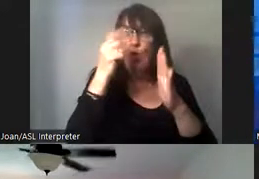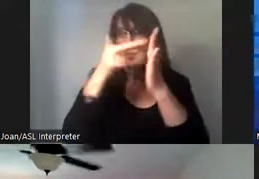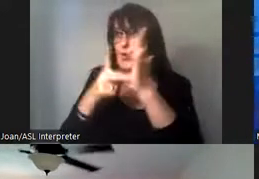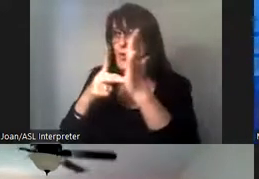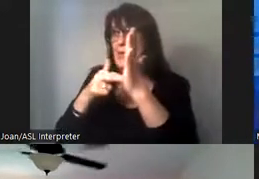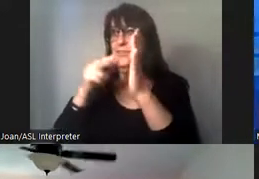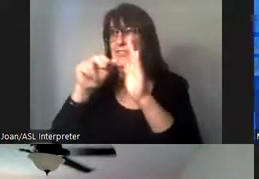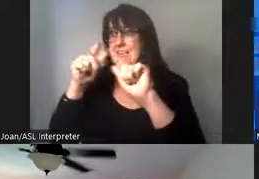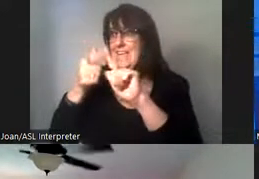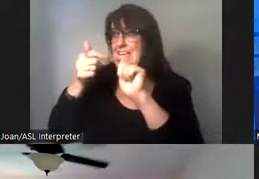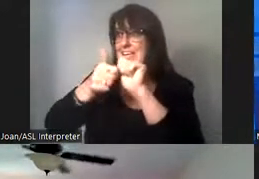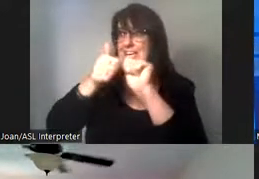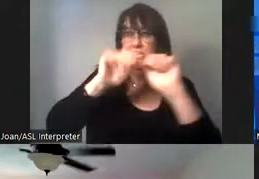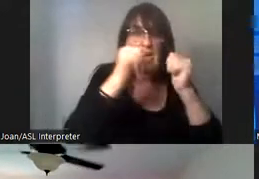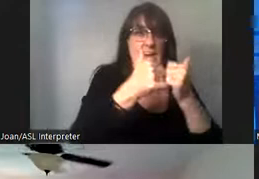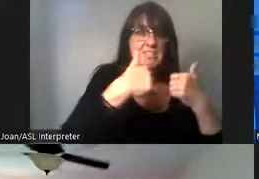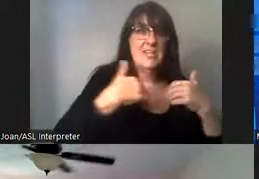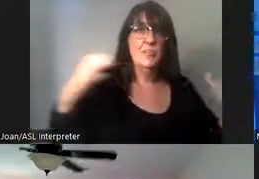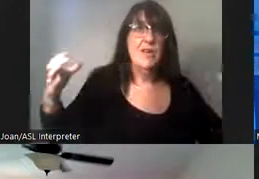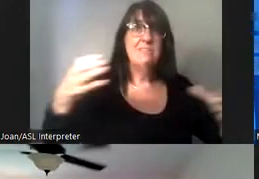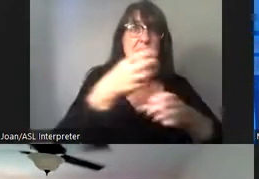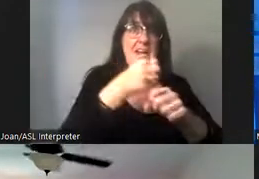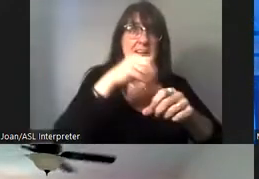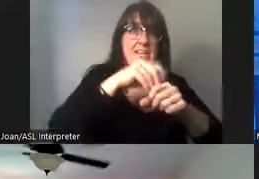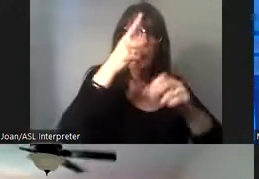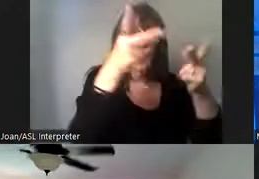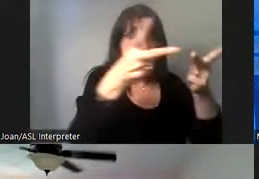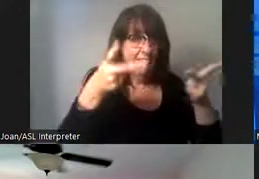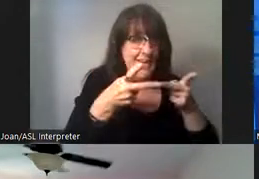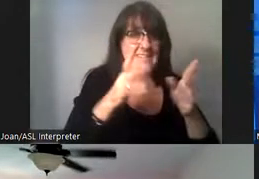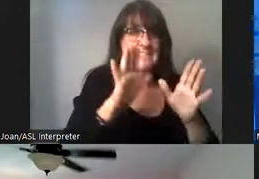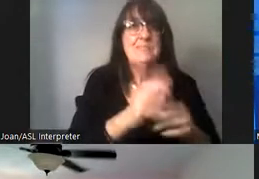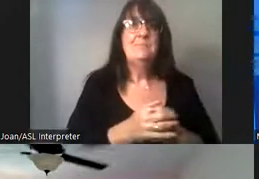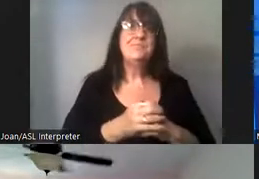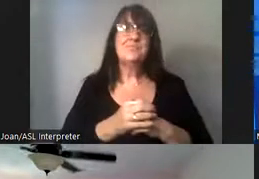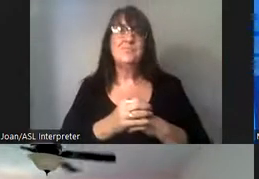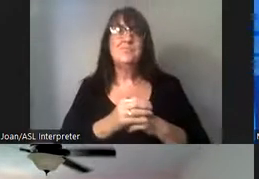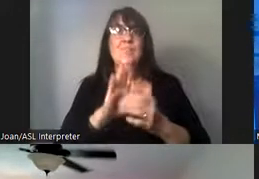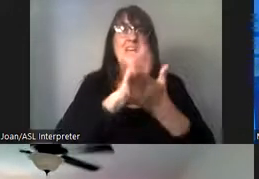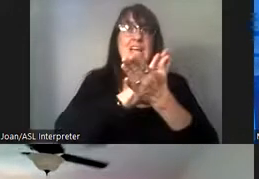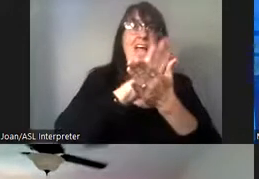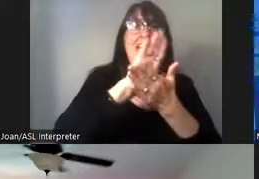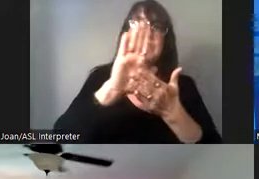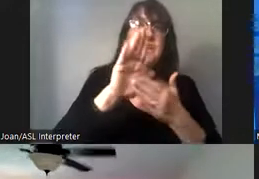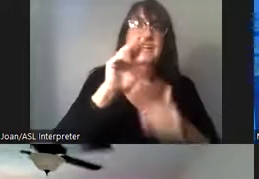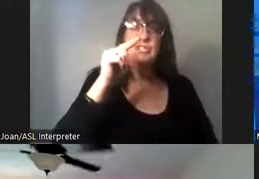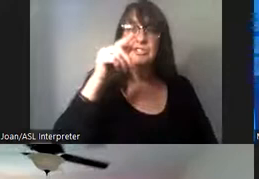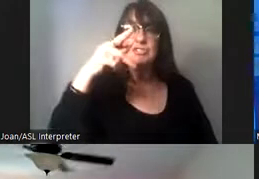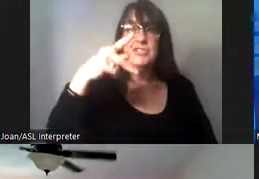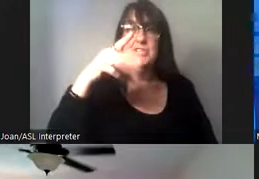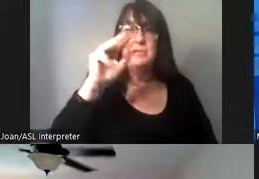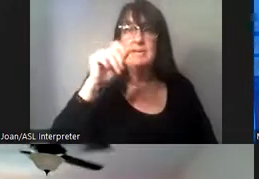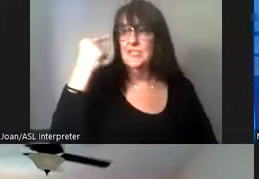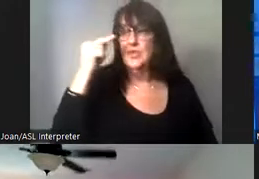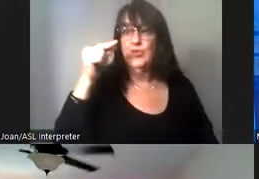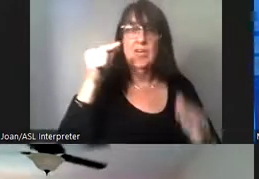with, into a single place, which is why you have this nice acronym GPC, which is the Green Product